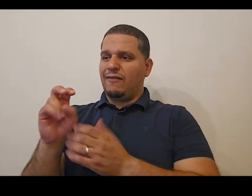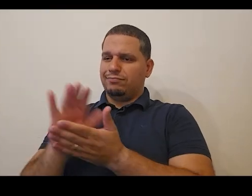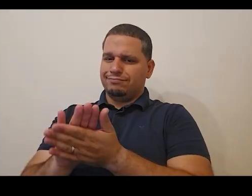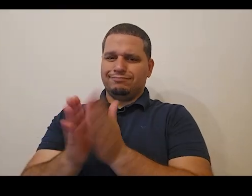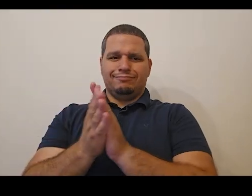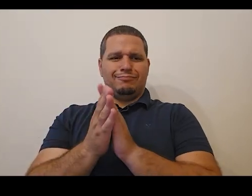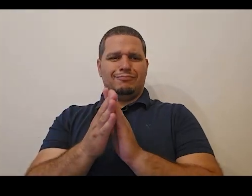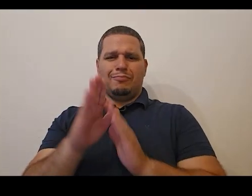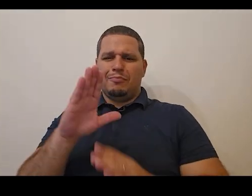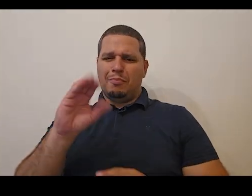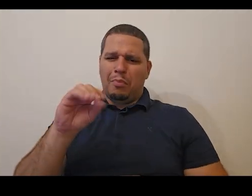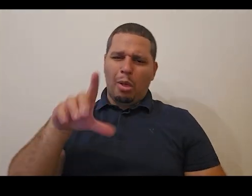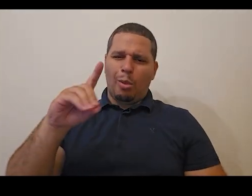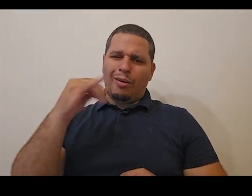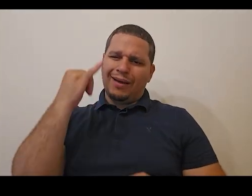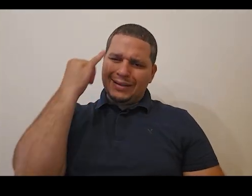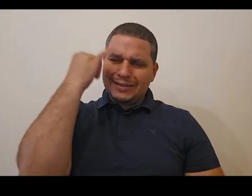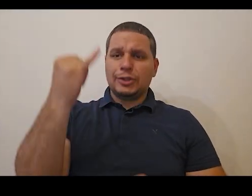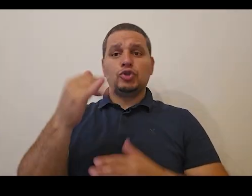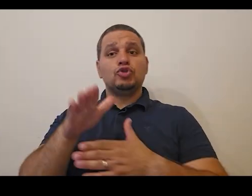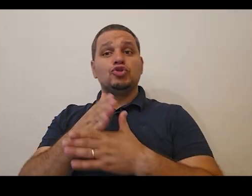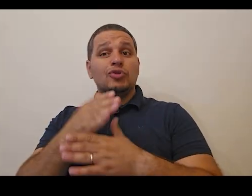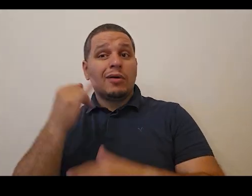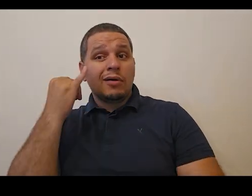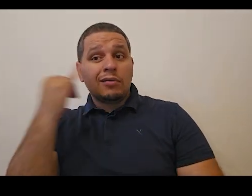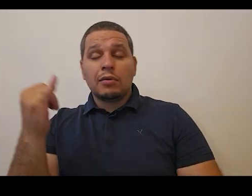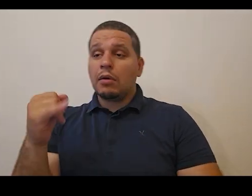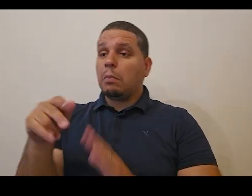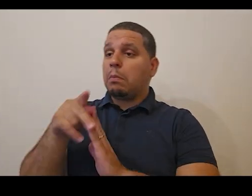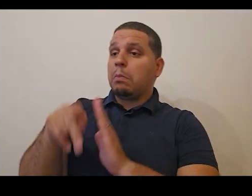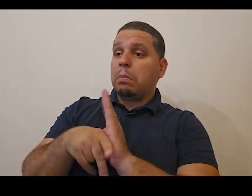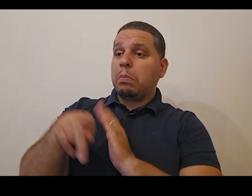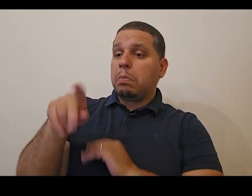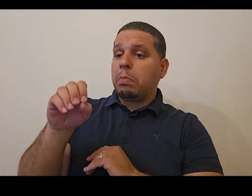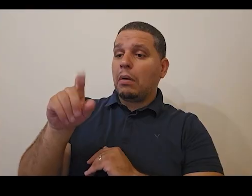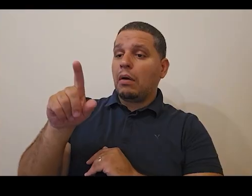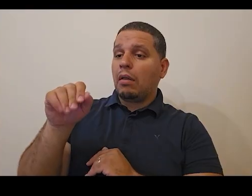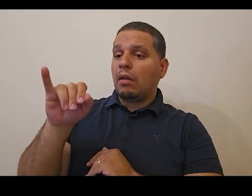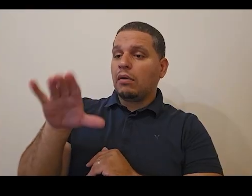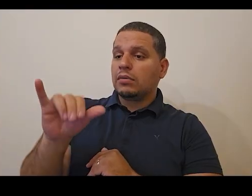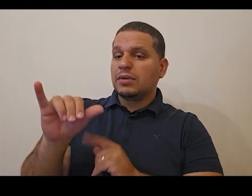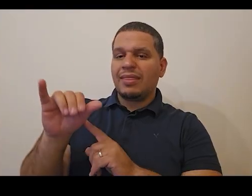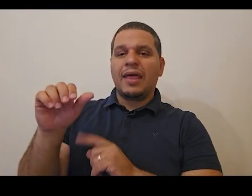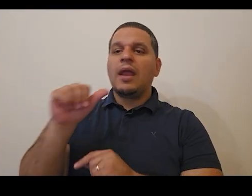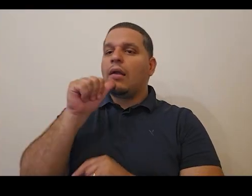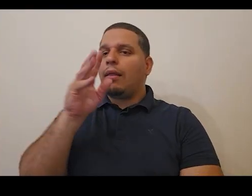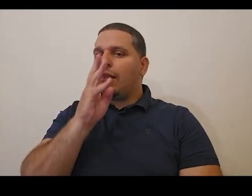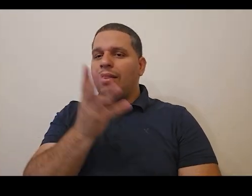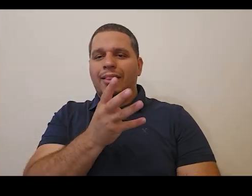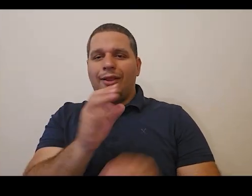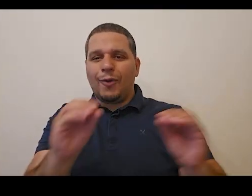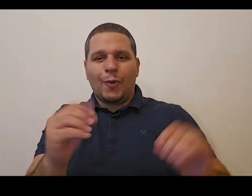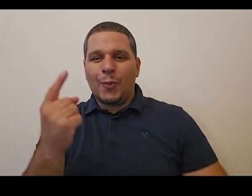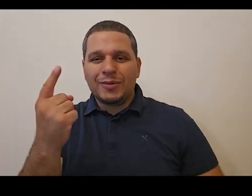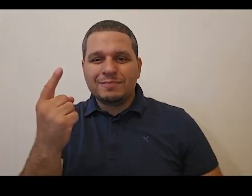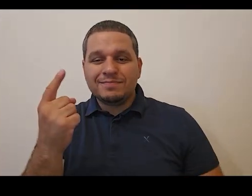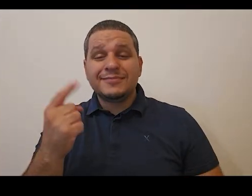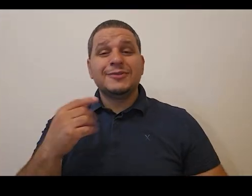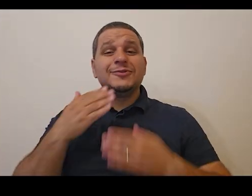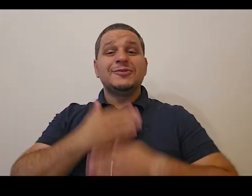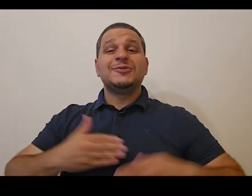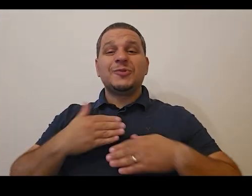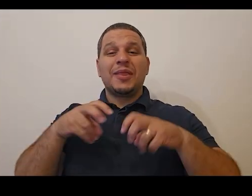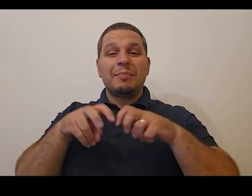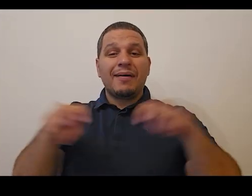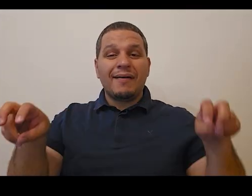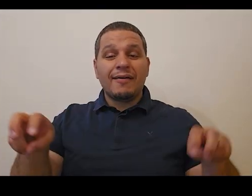bold ideas, shared resources, and policies that leave no one behind.